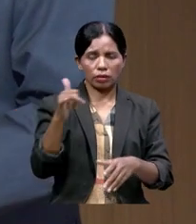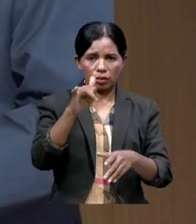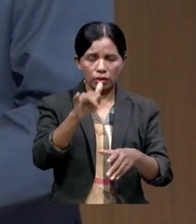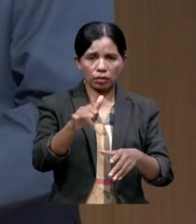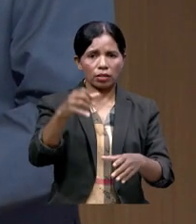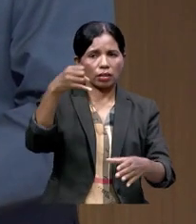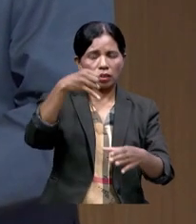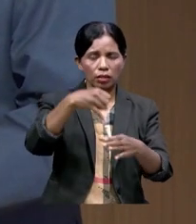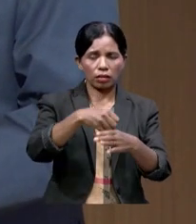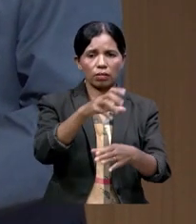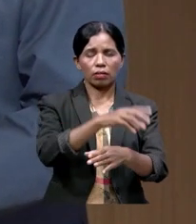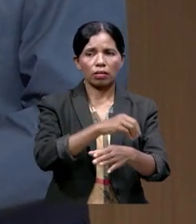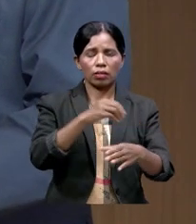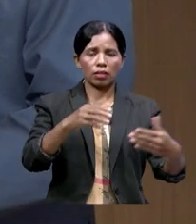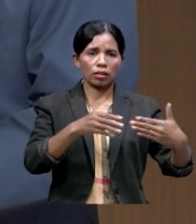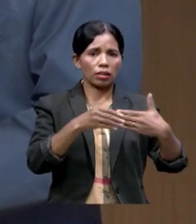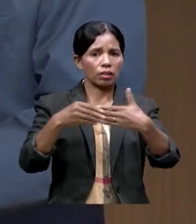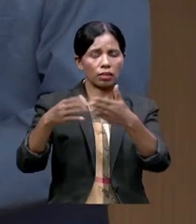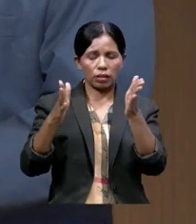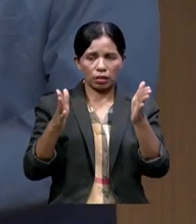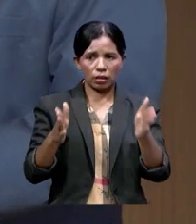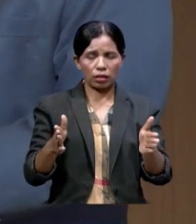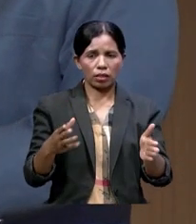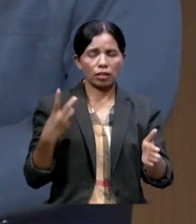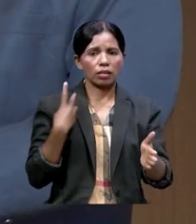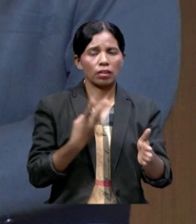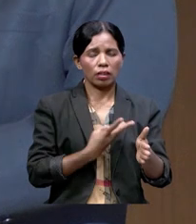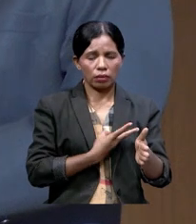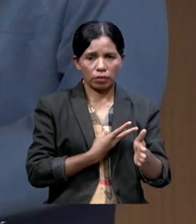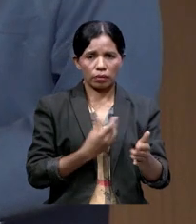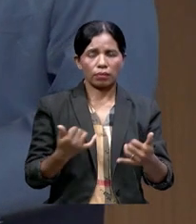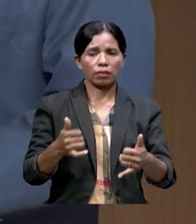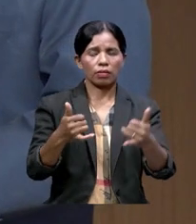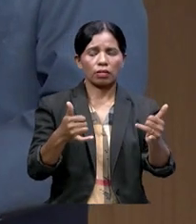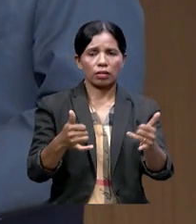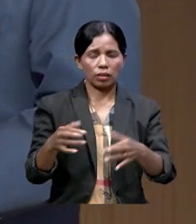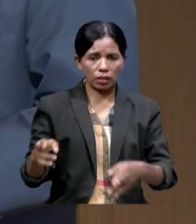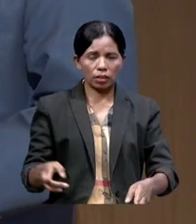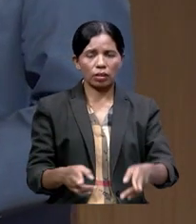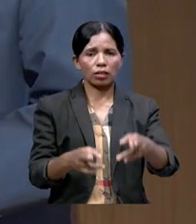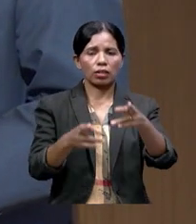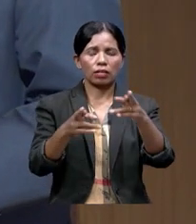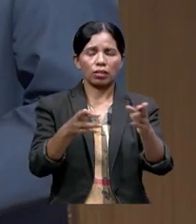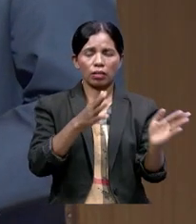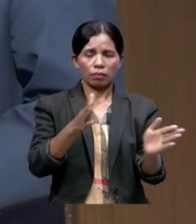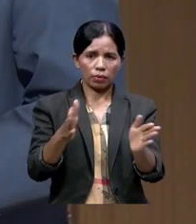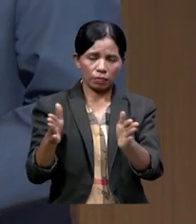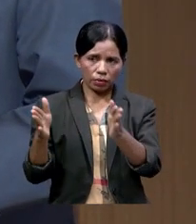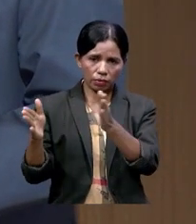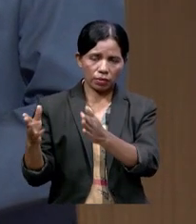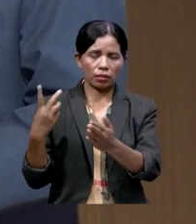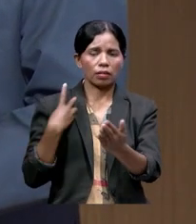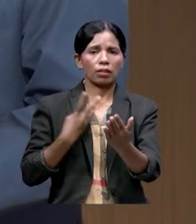including the future leaders here today, will play an essential role in accelerating our